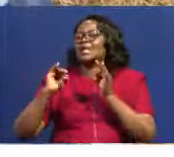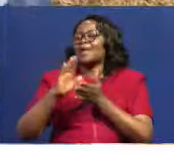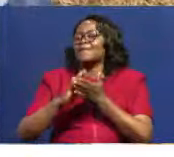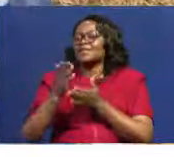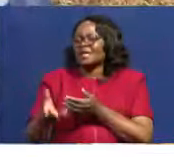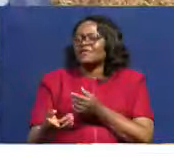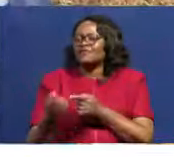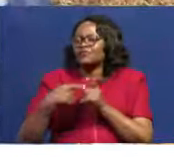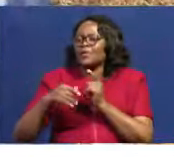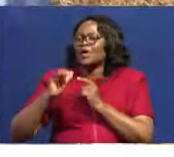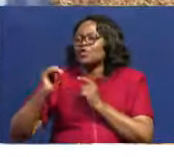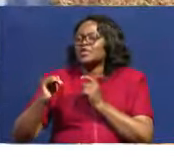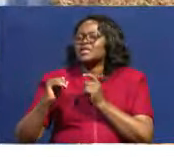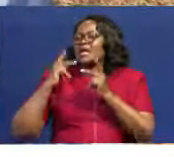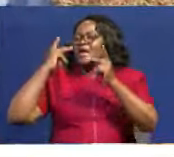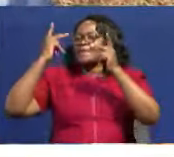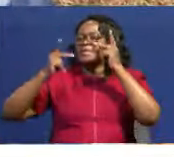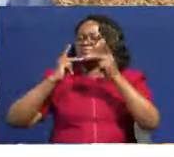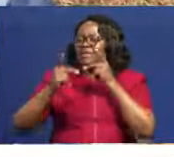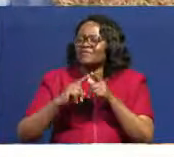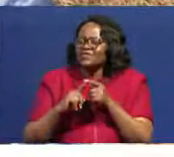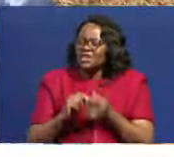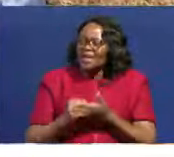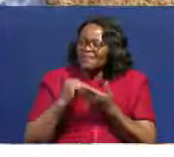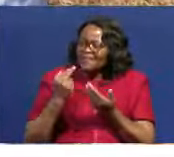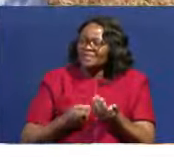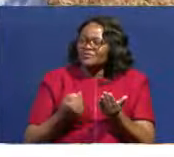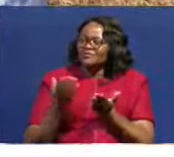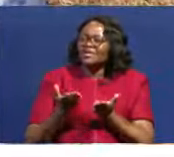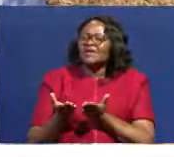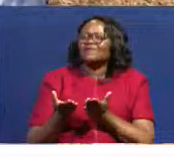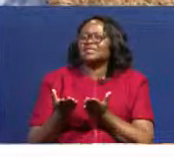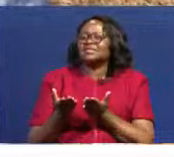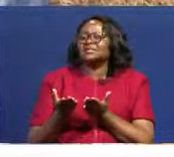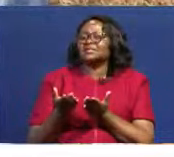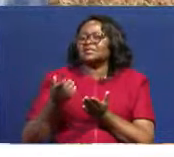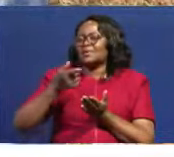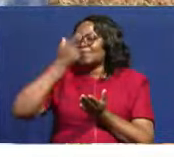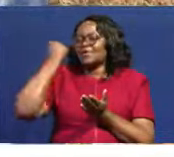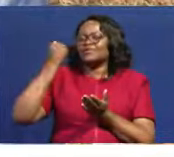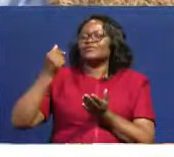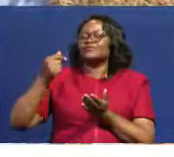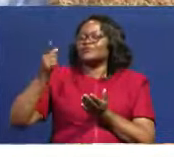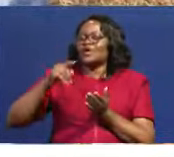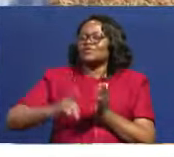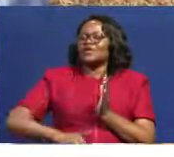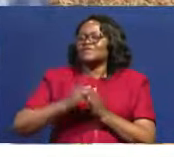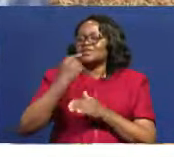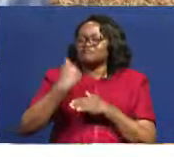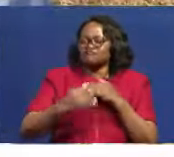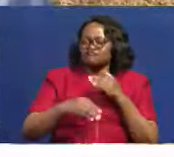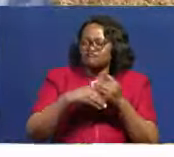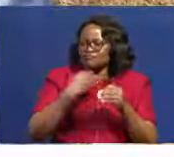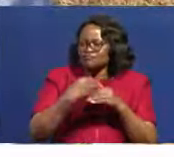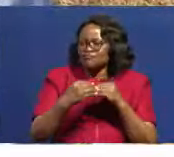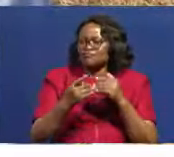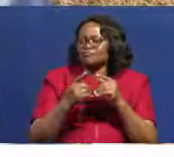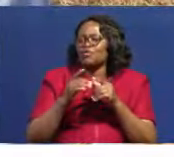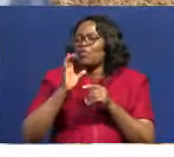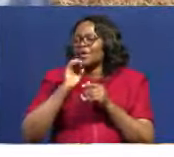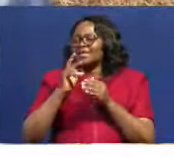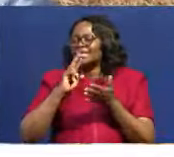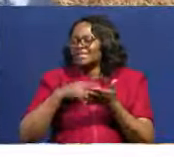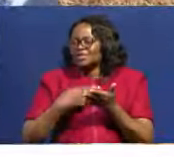county perspective, we are looking at them helping us on the service part of it. Because, you know, for us irrigation, we are developing the infrastructure, the water